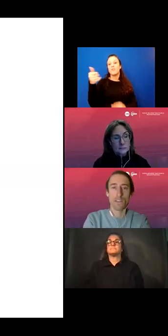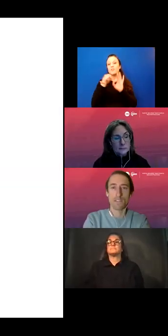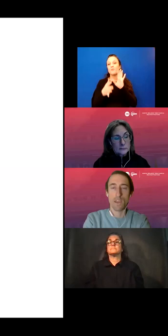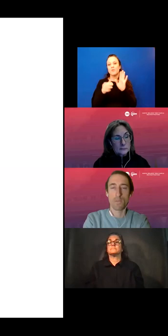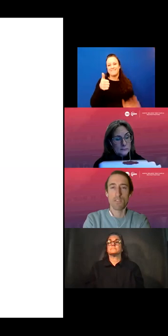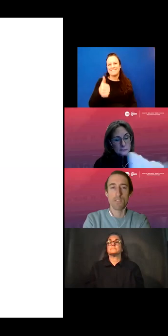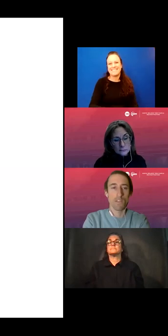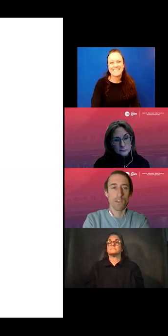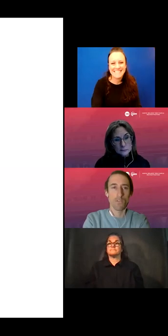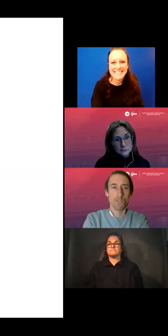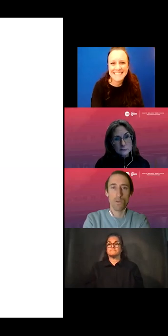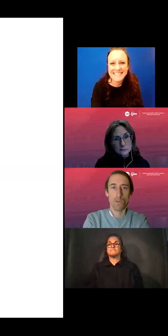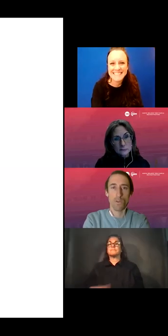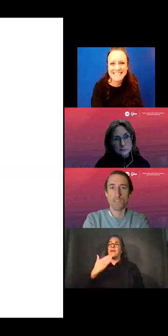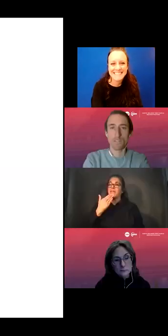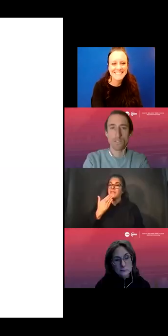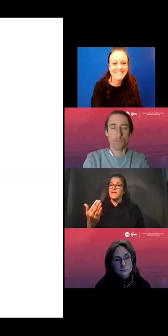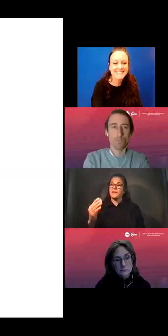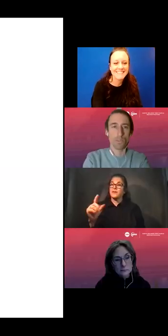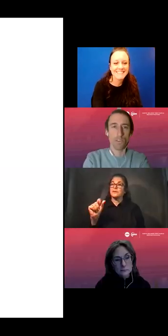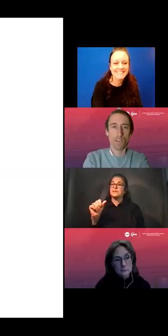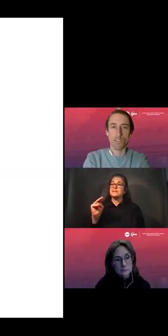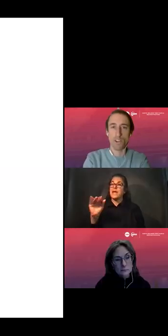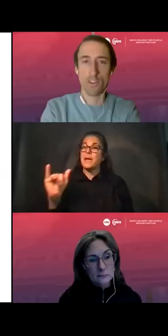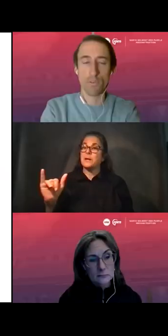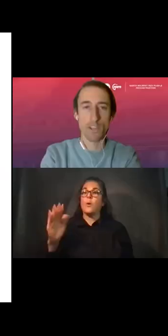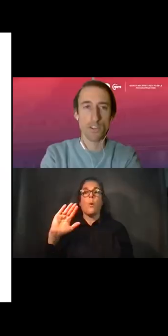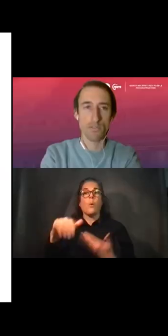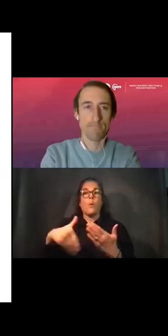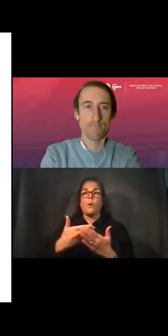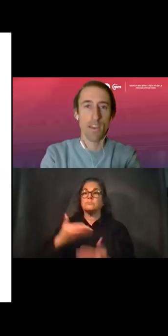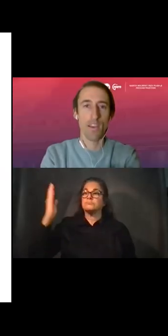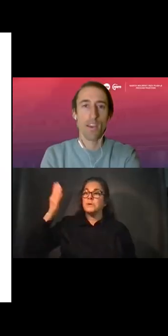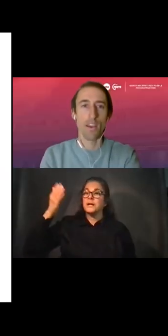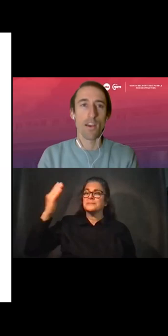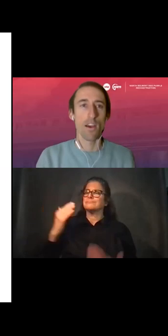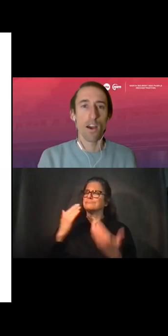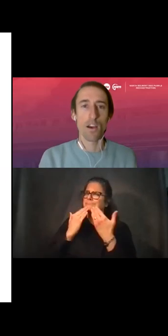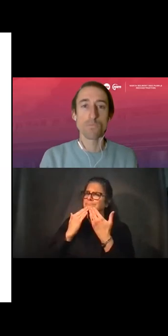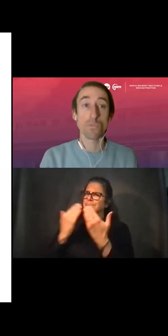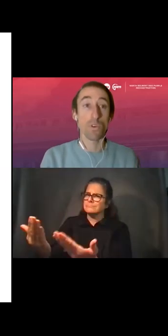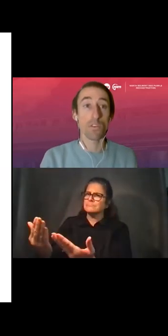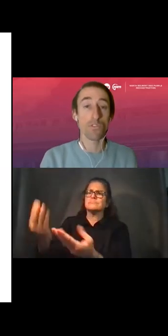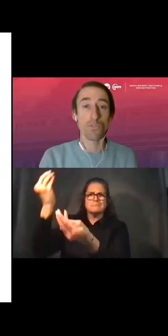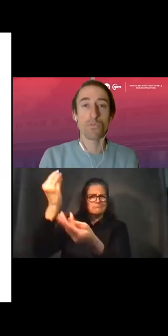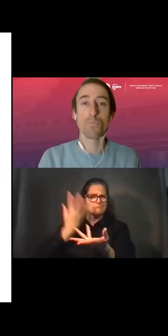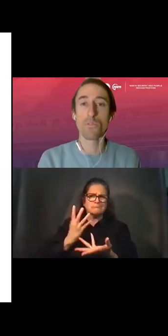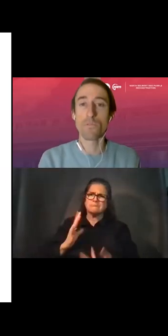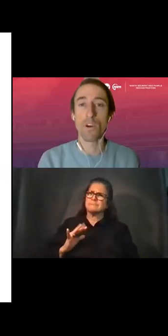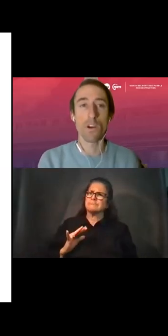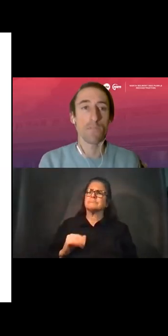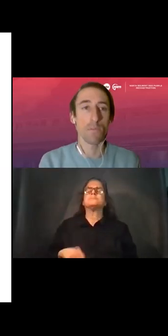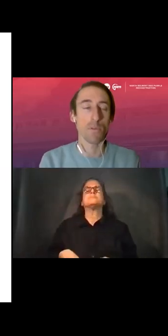All right. Thanks, Tammy. Thank you to all of our presenters for giving us a lot of good information. So we're going to